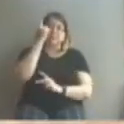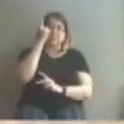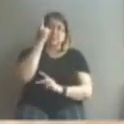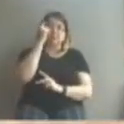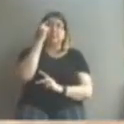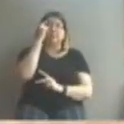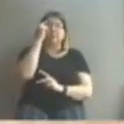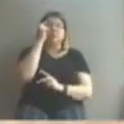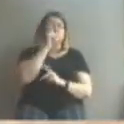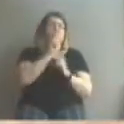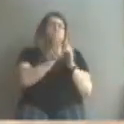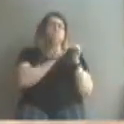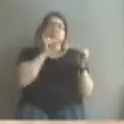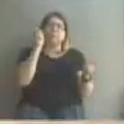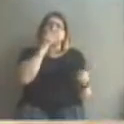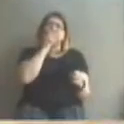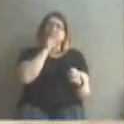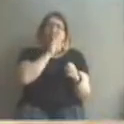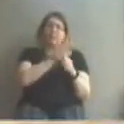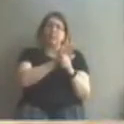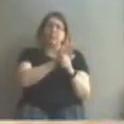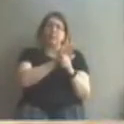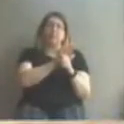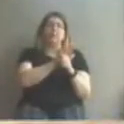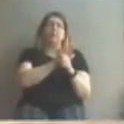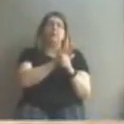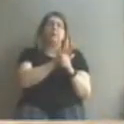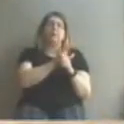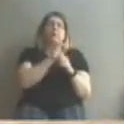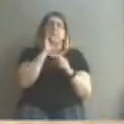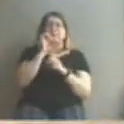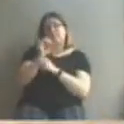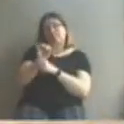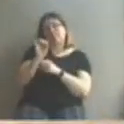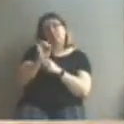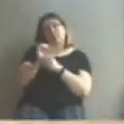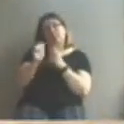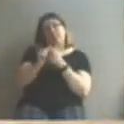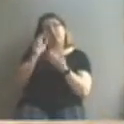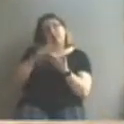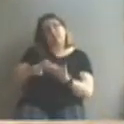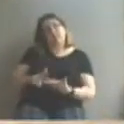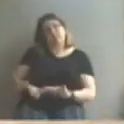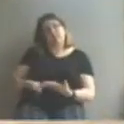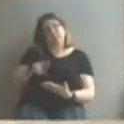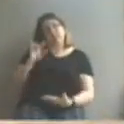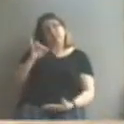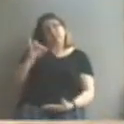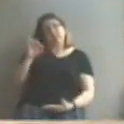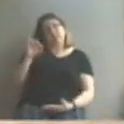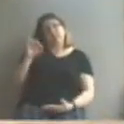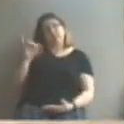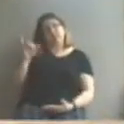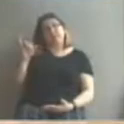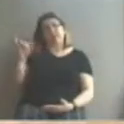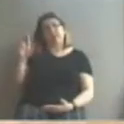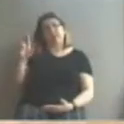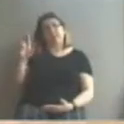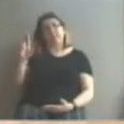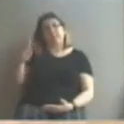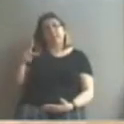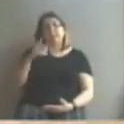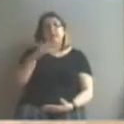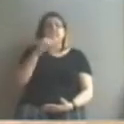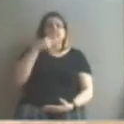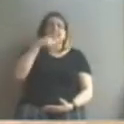there's a huge commitment, obviously, to the work with the contract with the IIRP organization, obviously our positive behavior